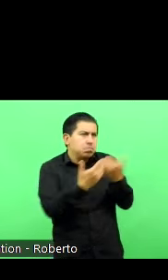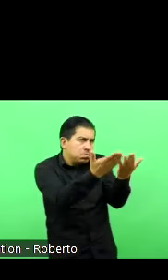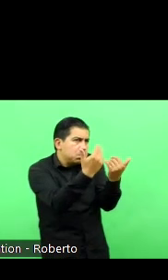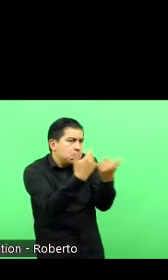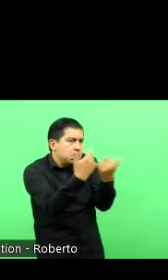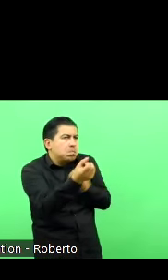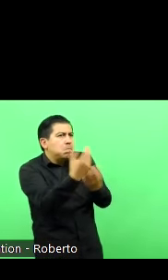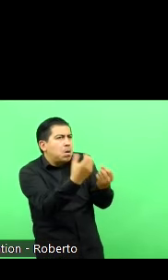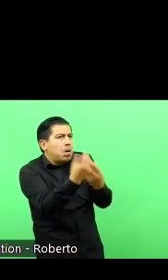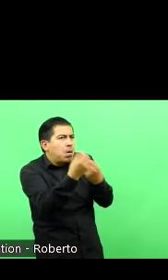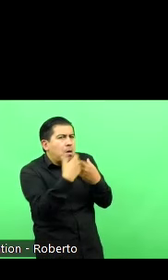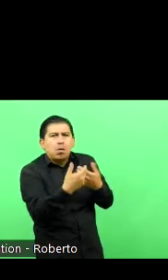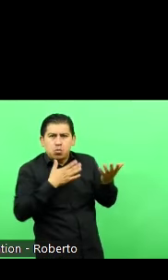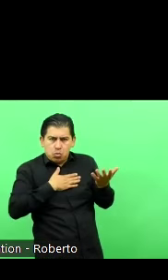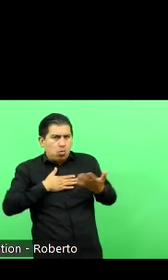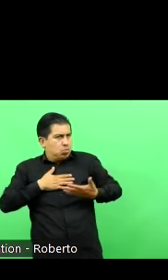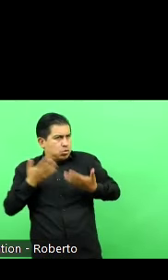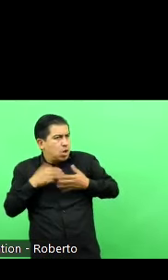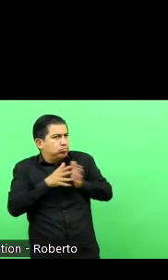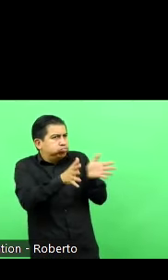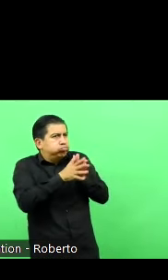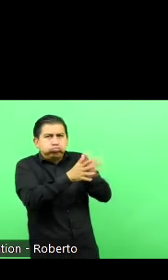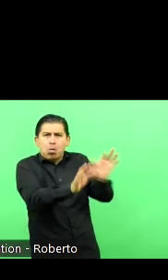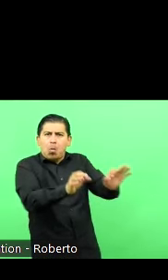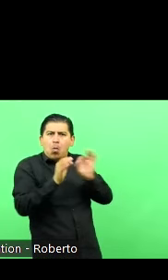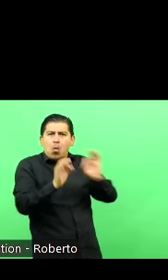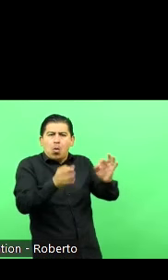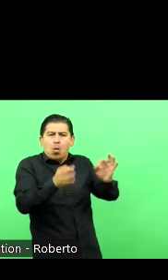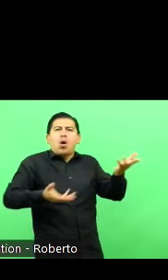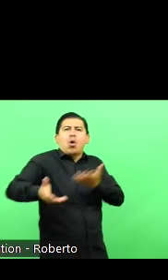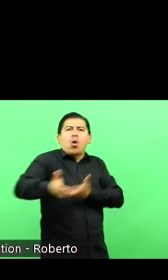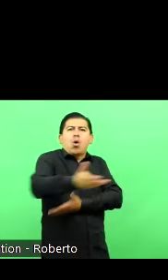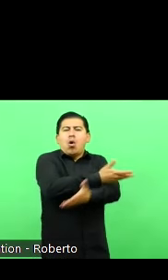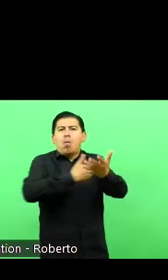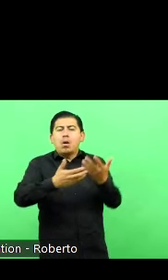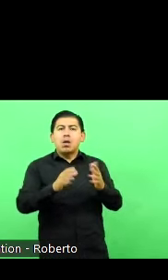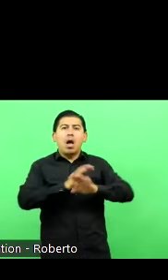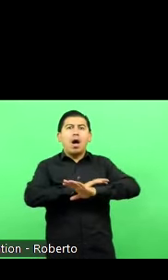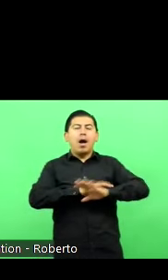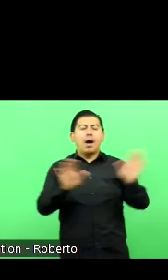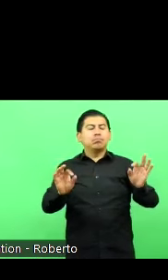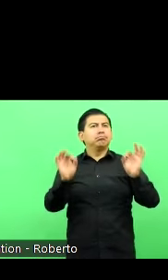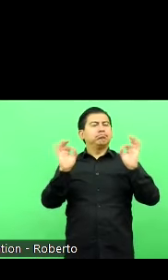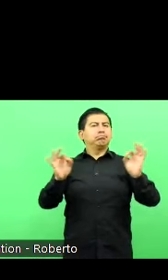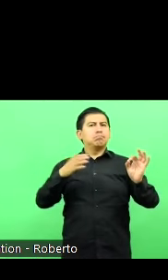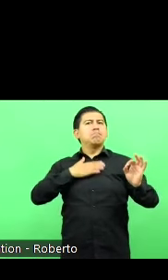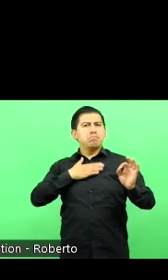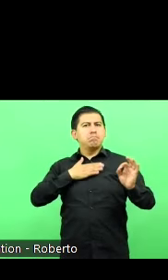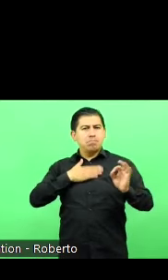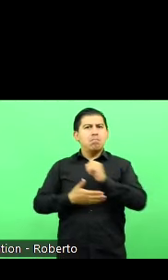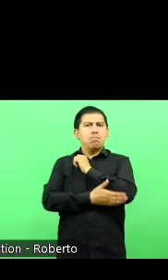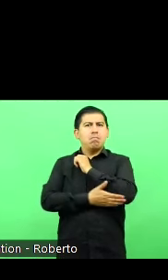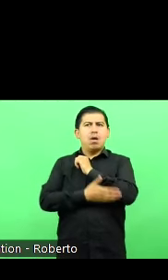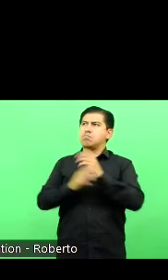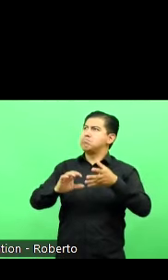of new solutions to ensure that no one is left behind. I would like to express